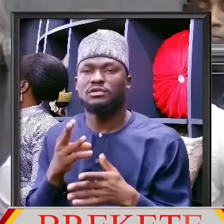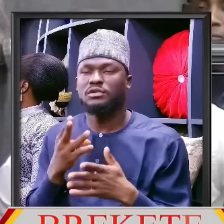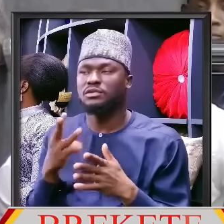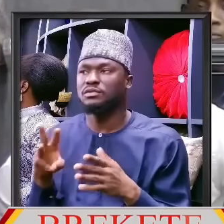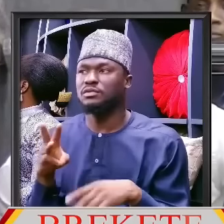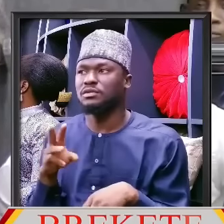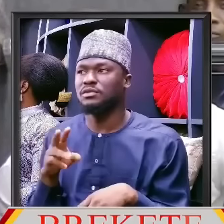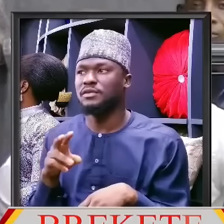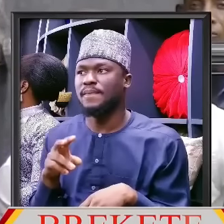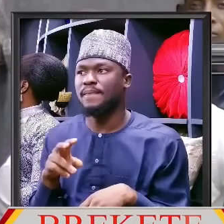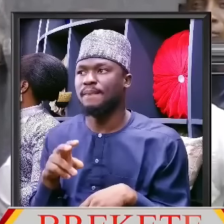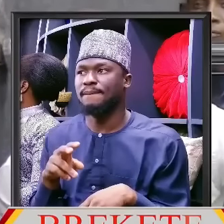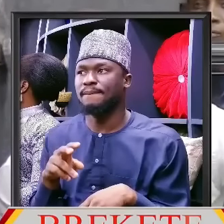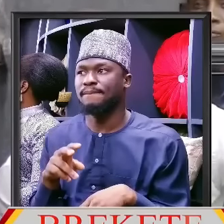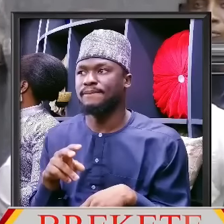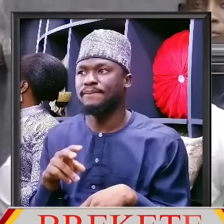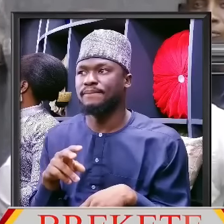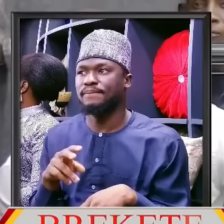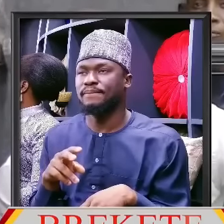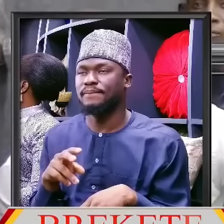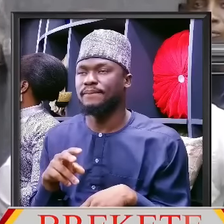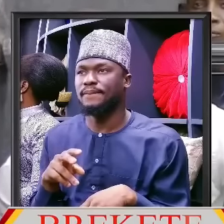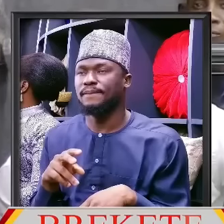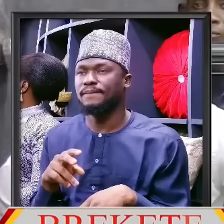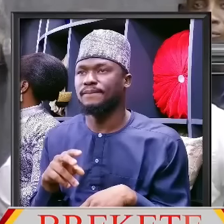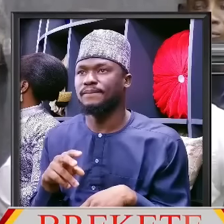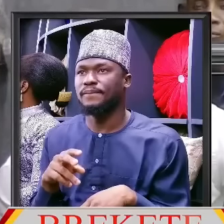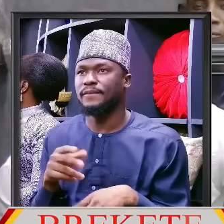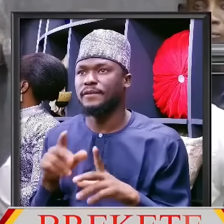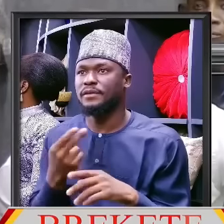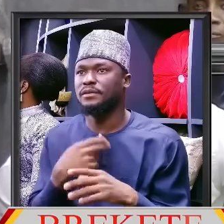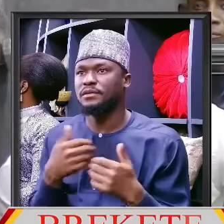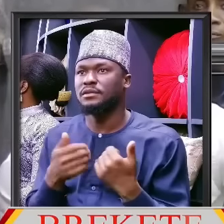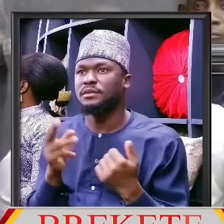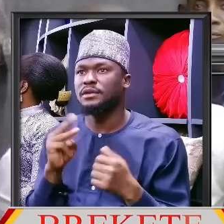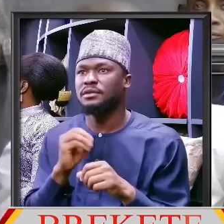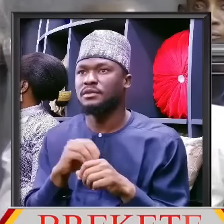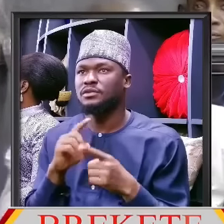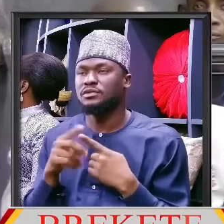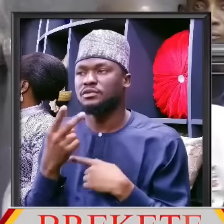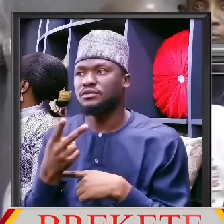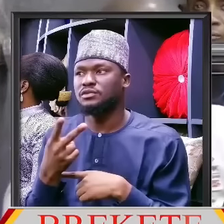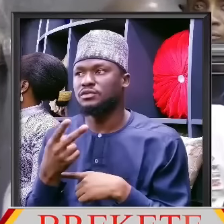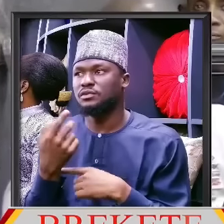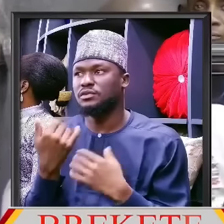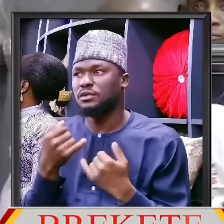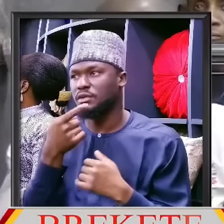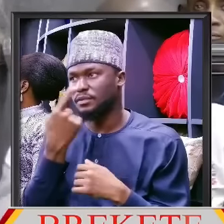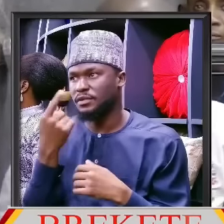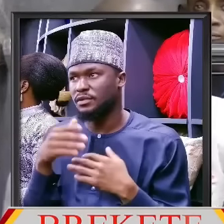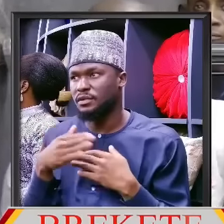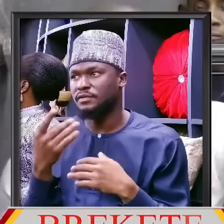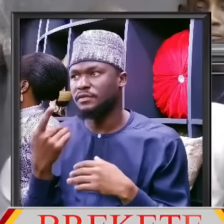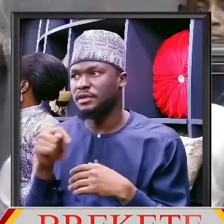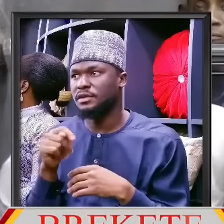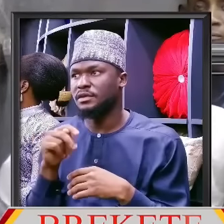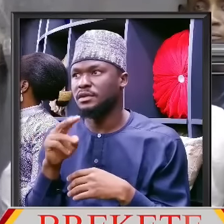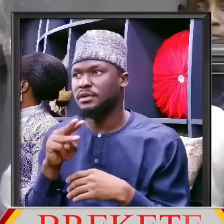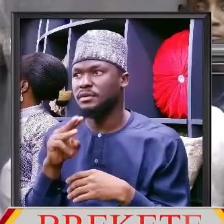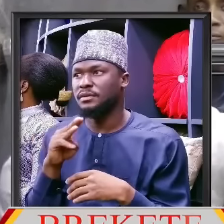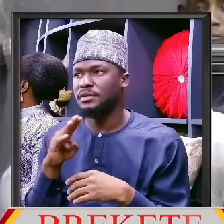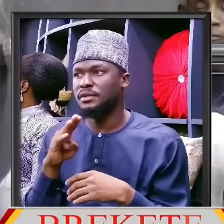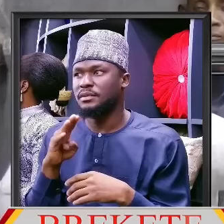this 40 for medicine for surgery now. Because they need to divide them into two. So, because after the NDBS